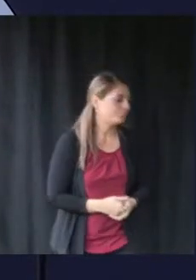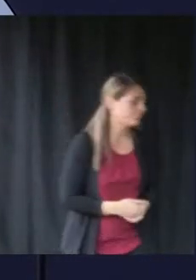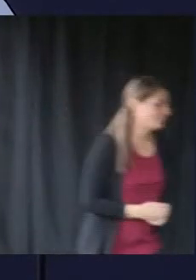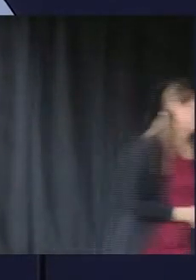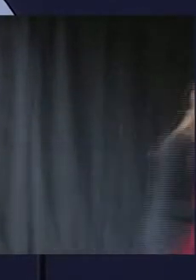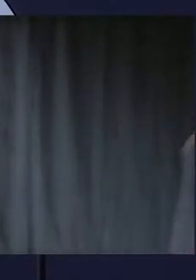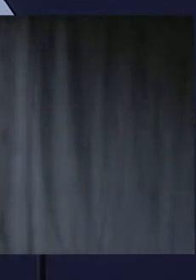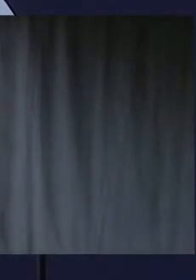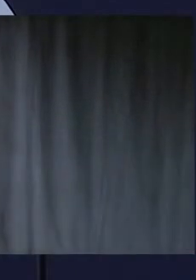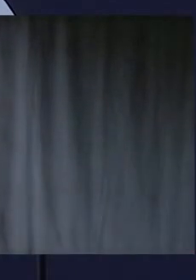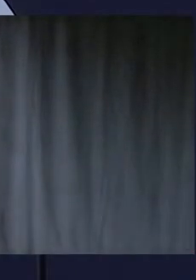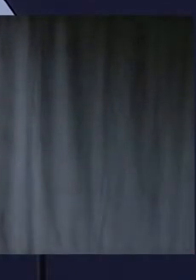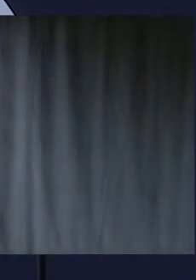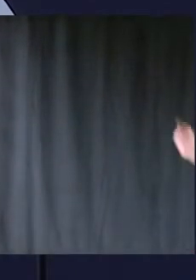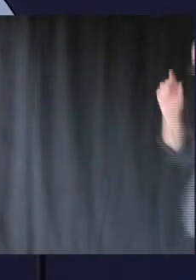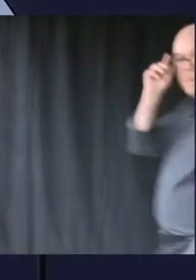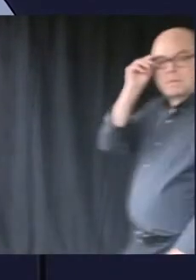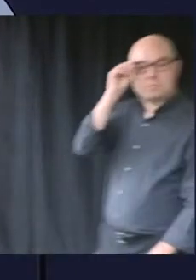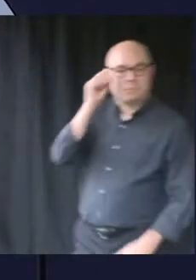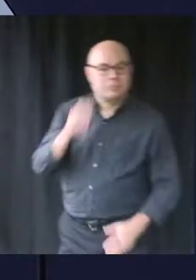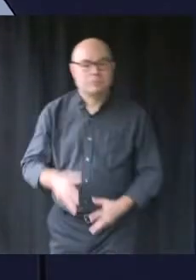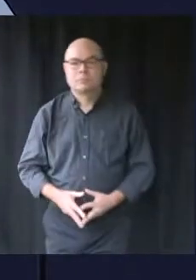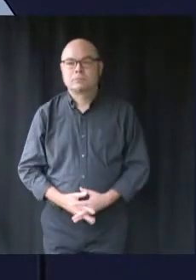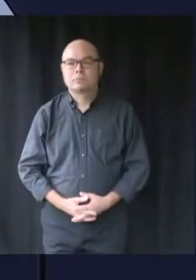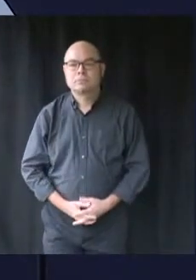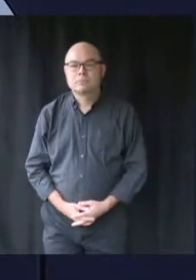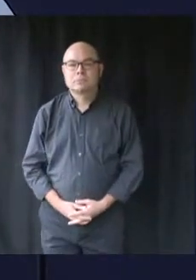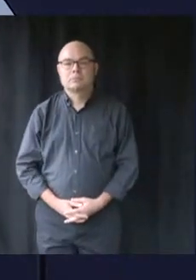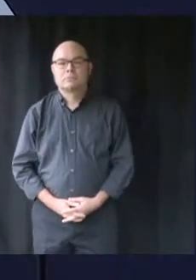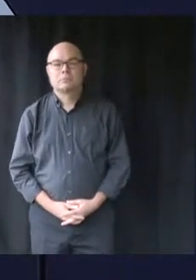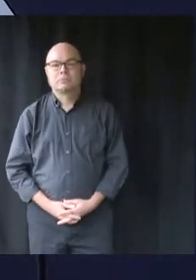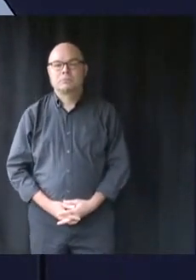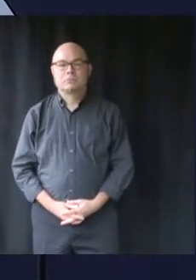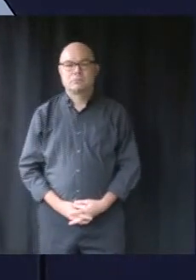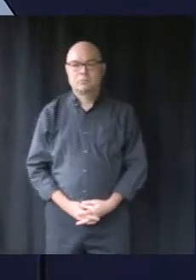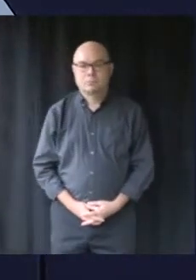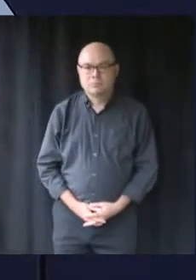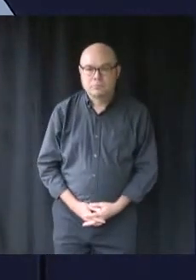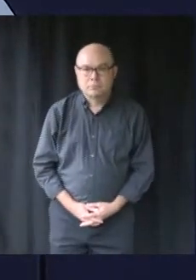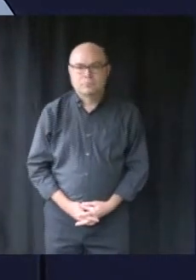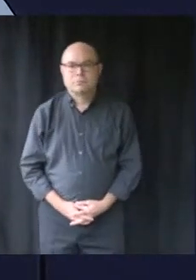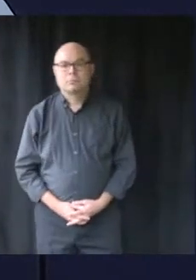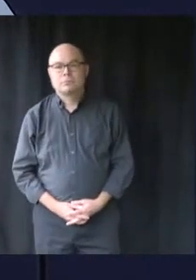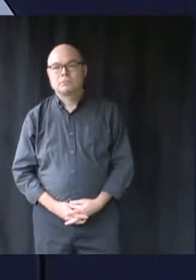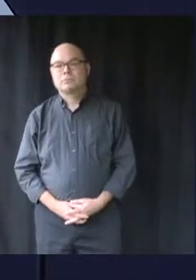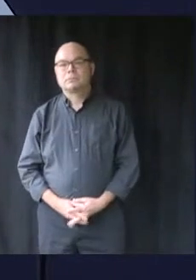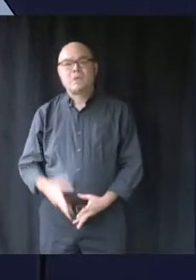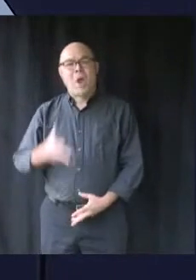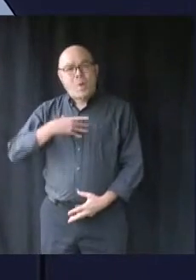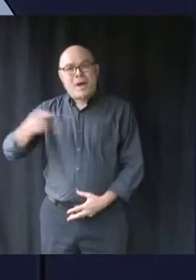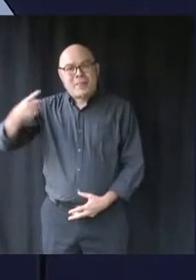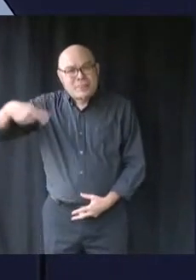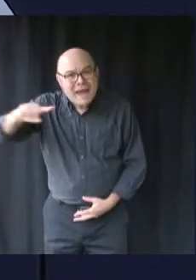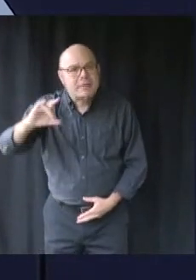I wanted them to see the ability of the human mind to rationalize